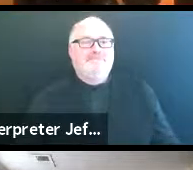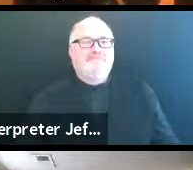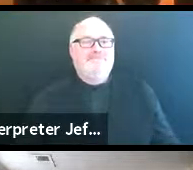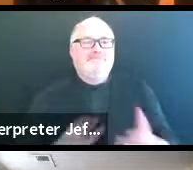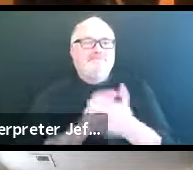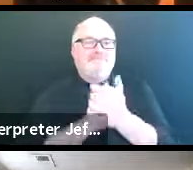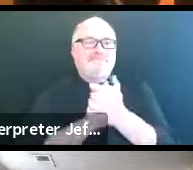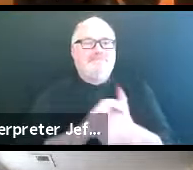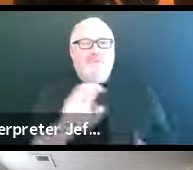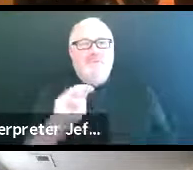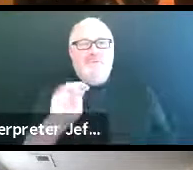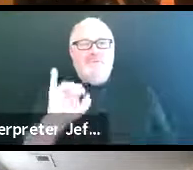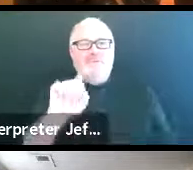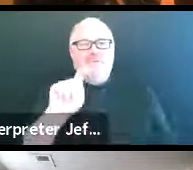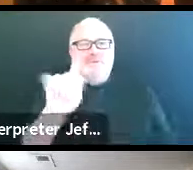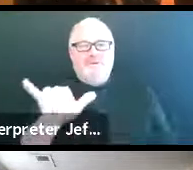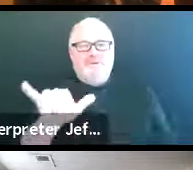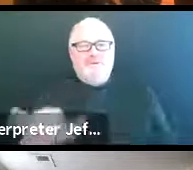Misty!